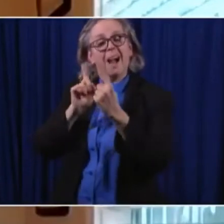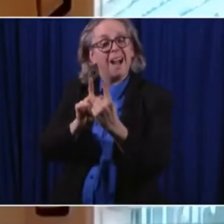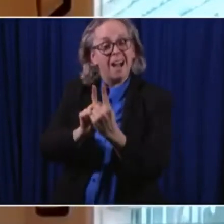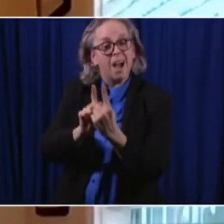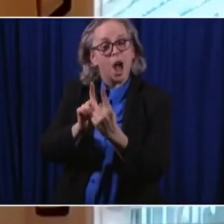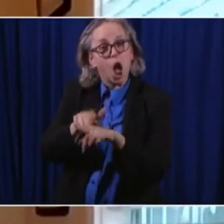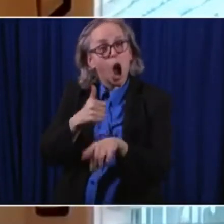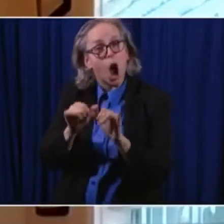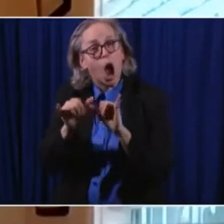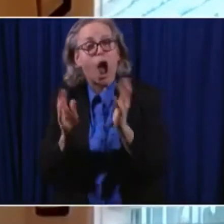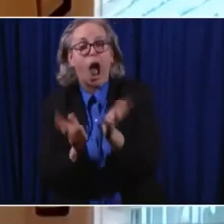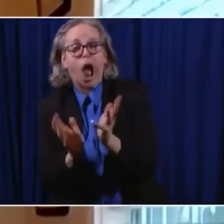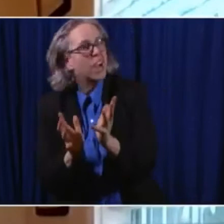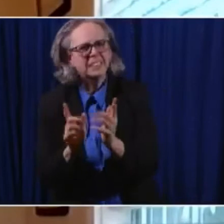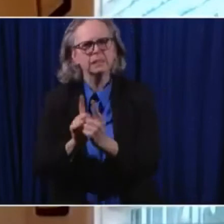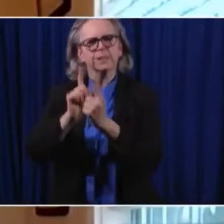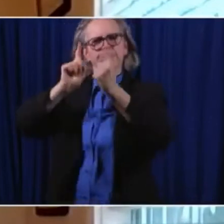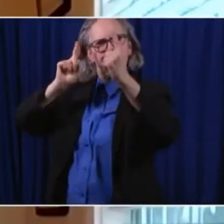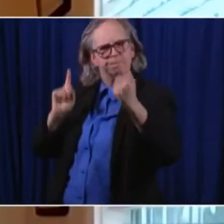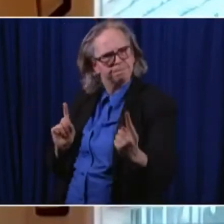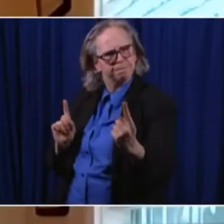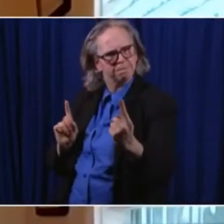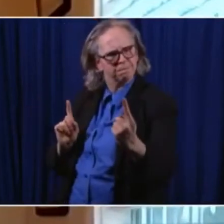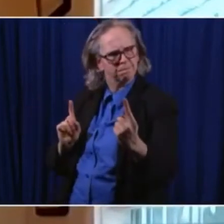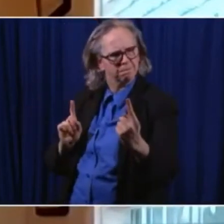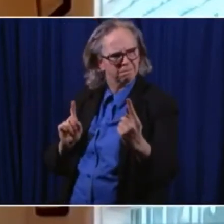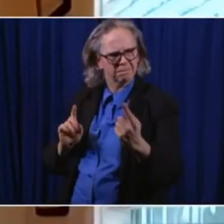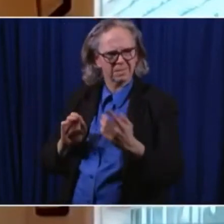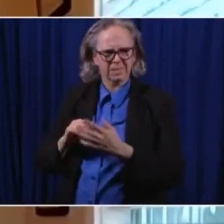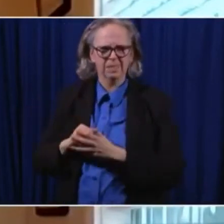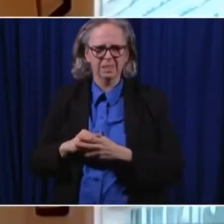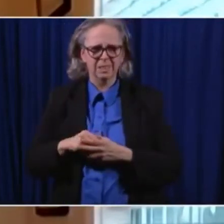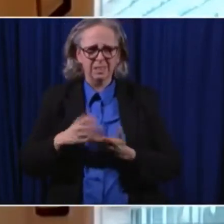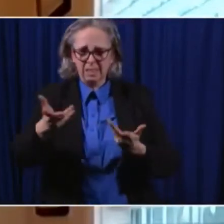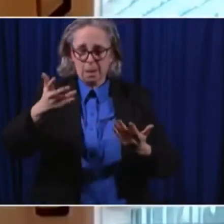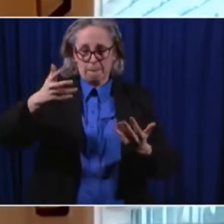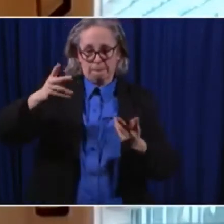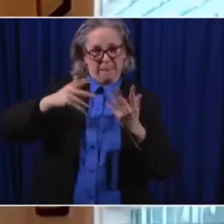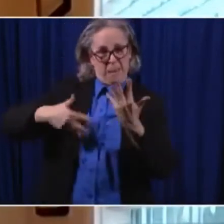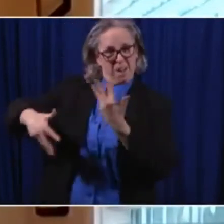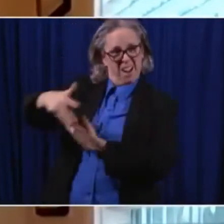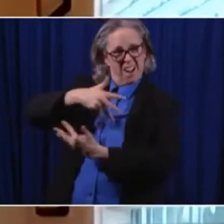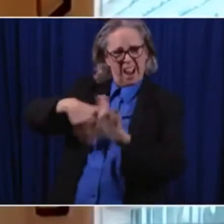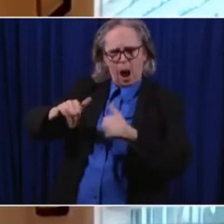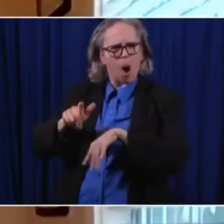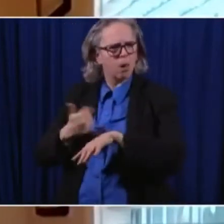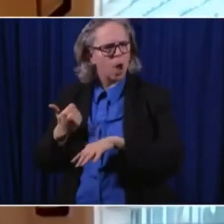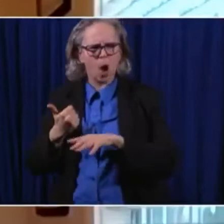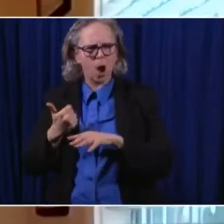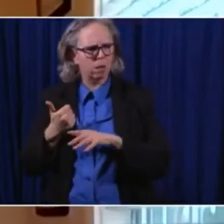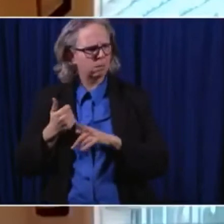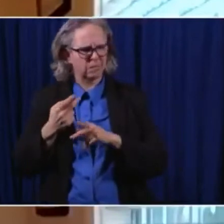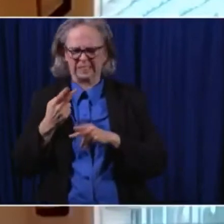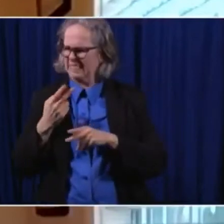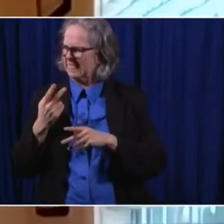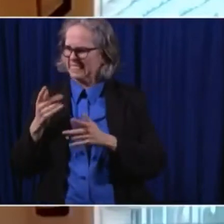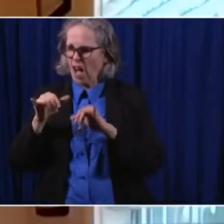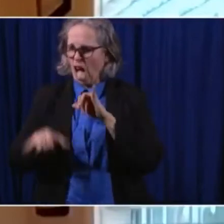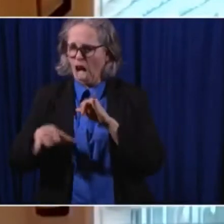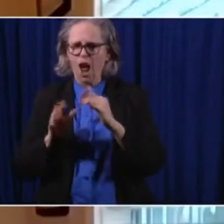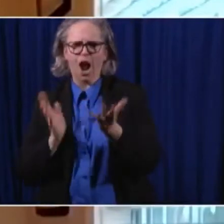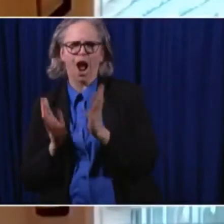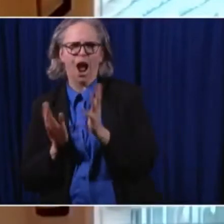higher your risk of sharing COVID-19. Wash your hands. Remember, your mother was right. Work